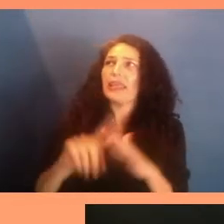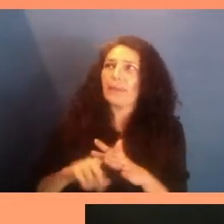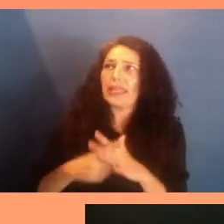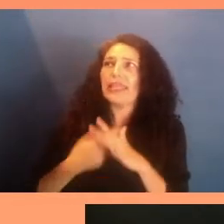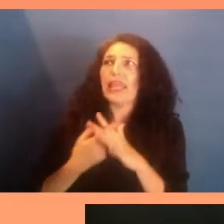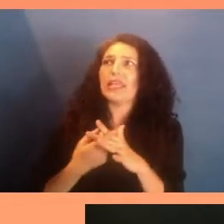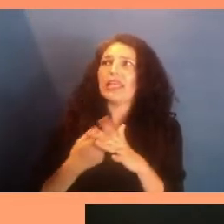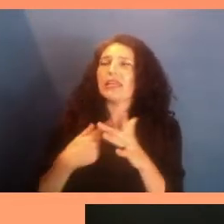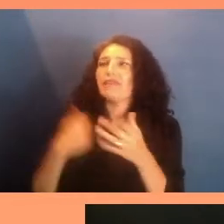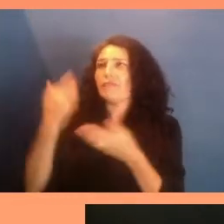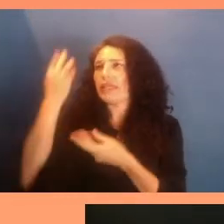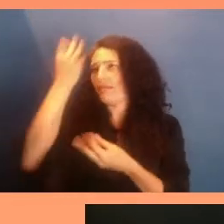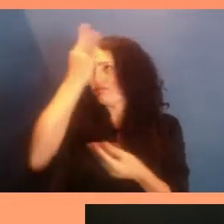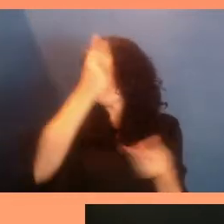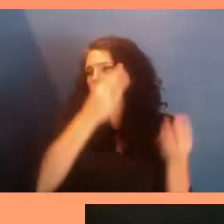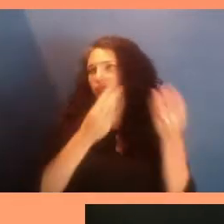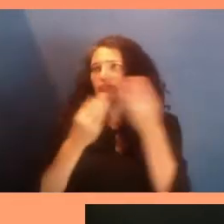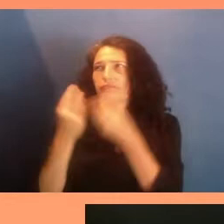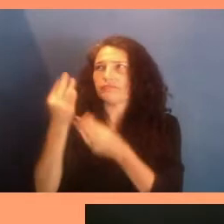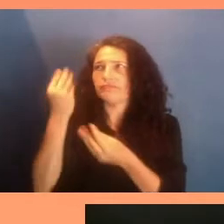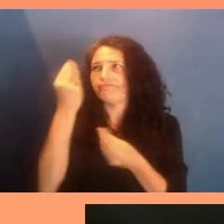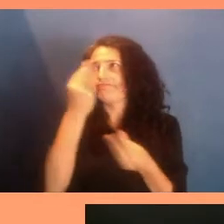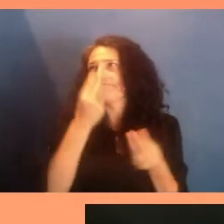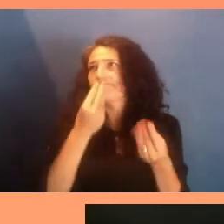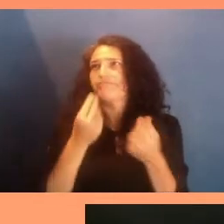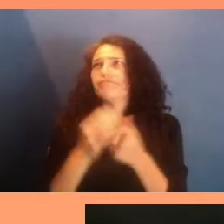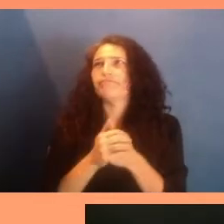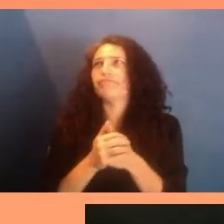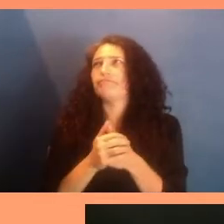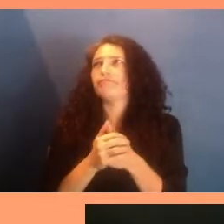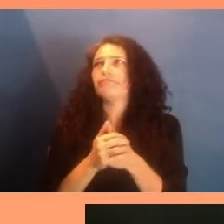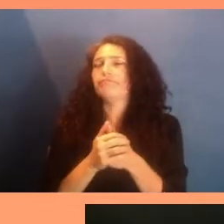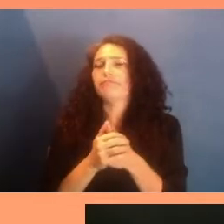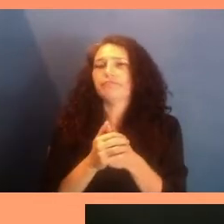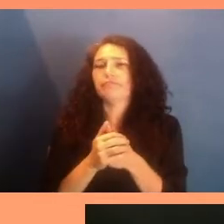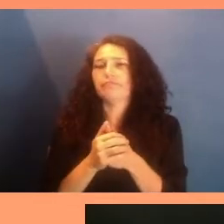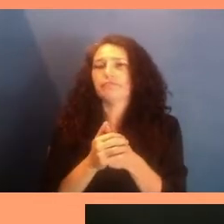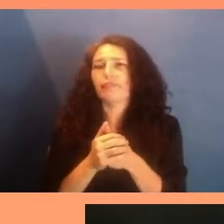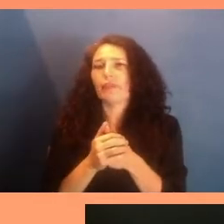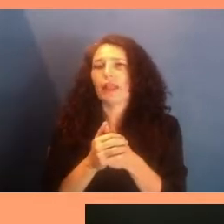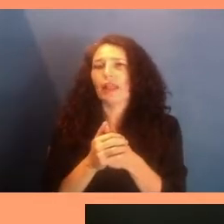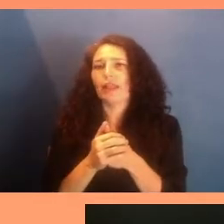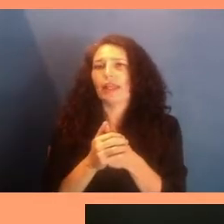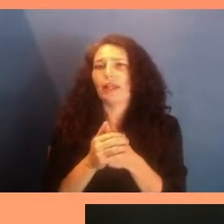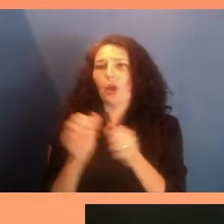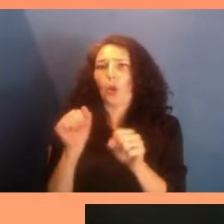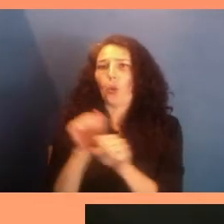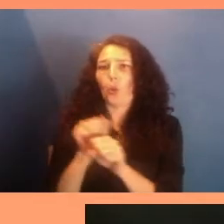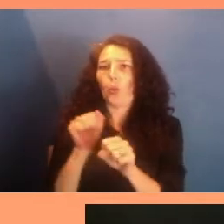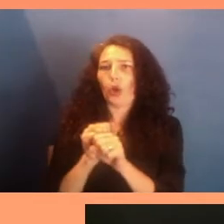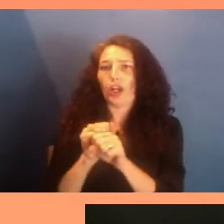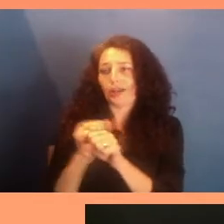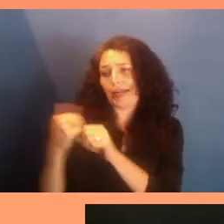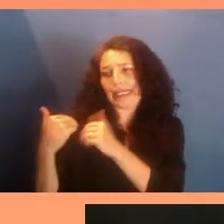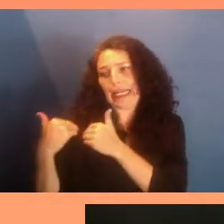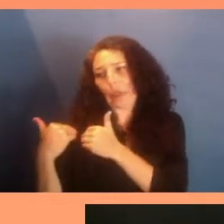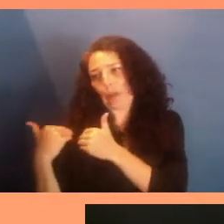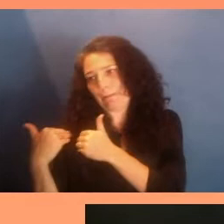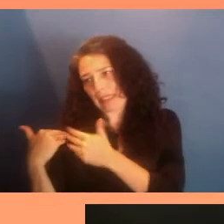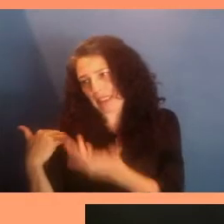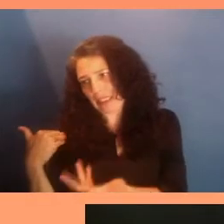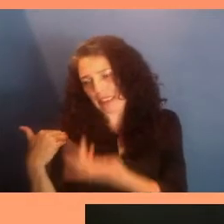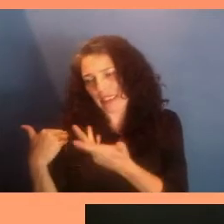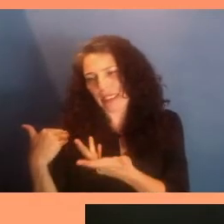about any sort of work around accountability. And I have to say that it took getting